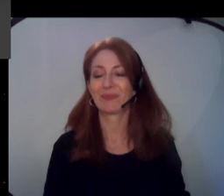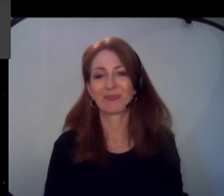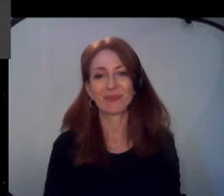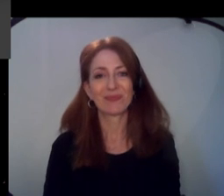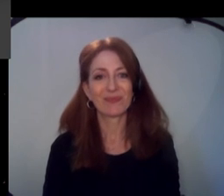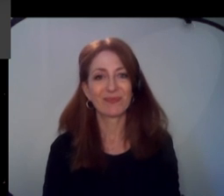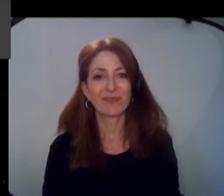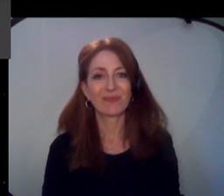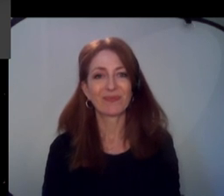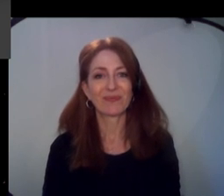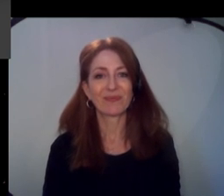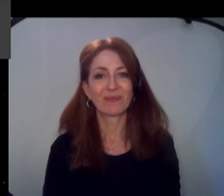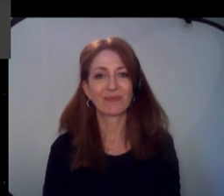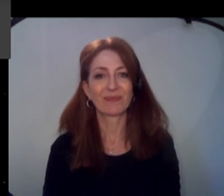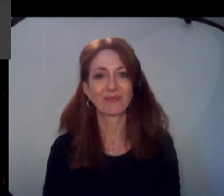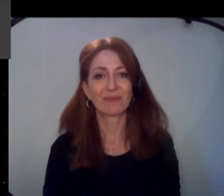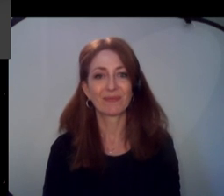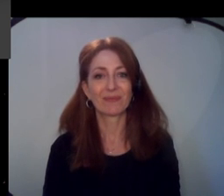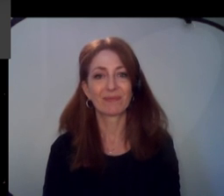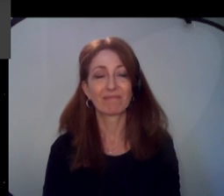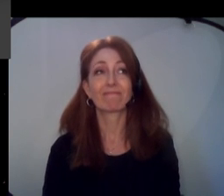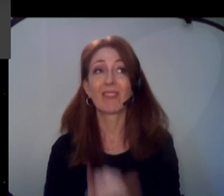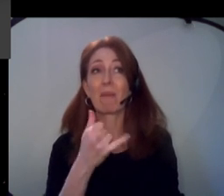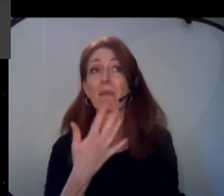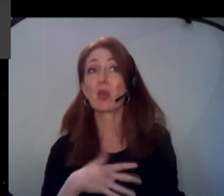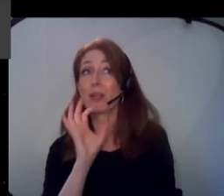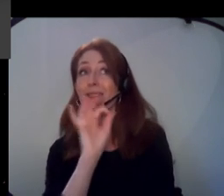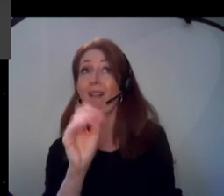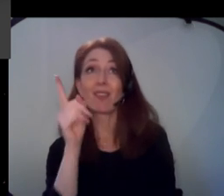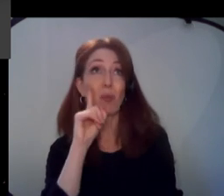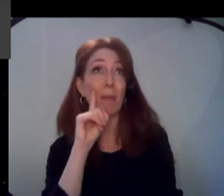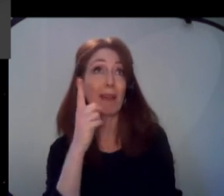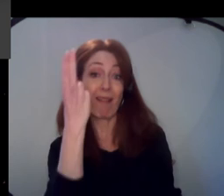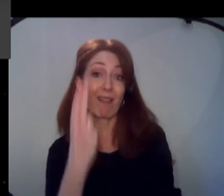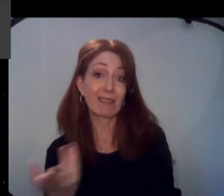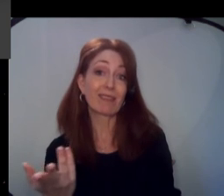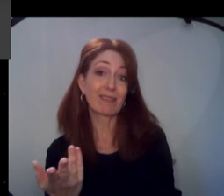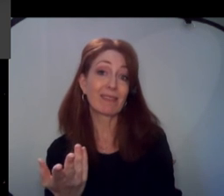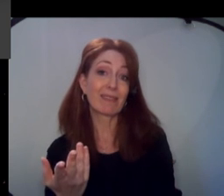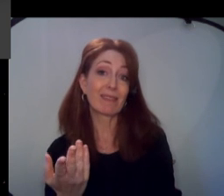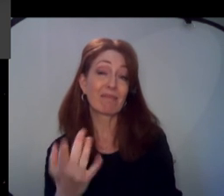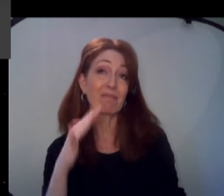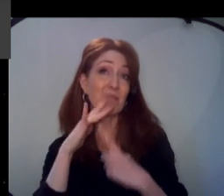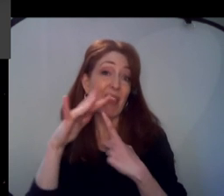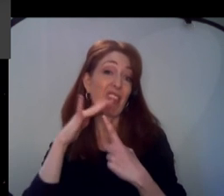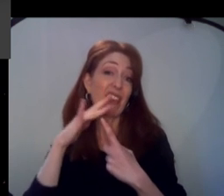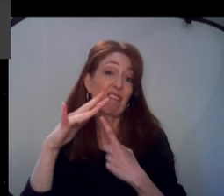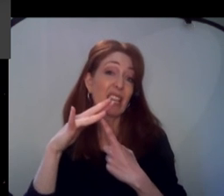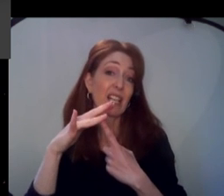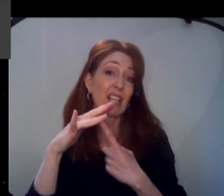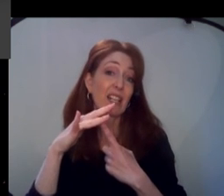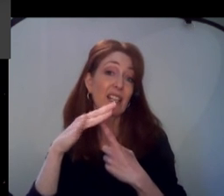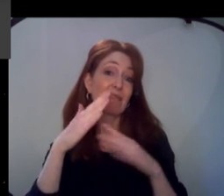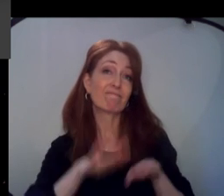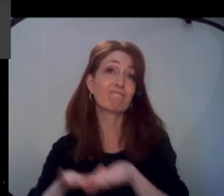Well, you probably need to ask some women artists, but I mean, I guess certainly in theory, the possibility, you know, there's a sort of equal